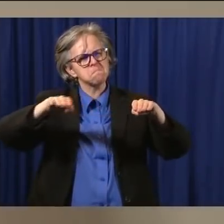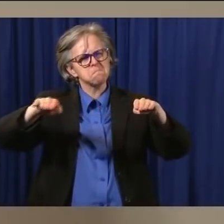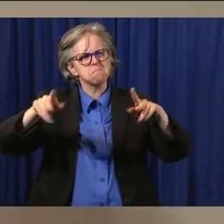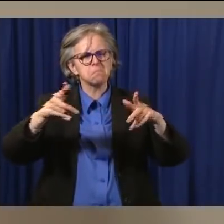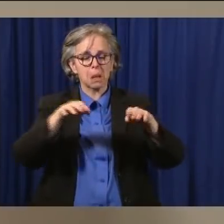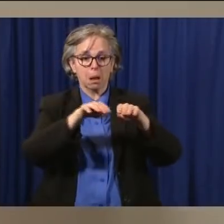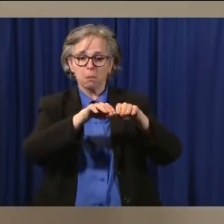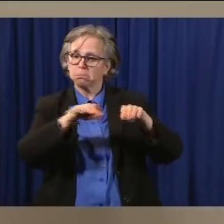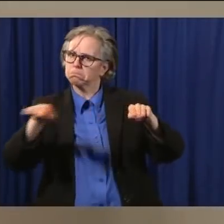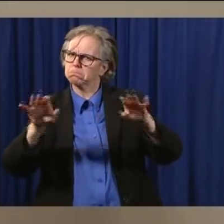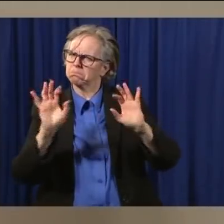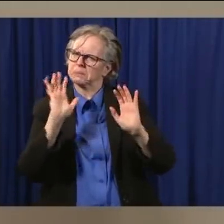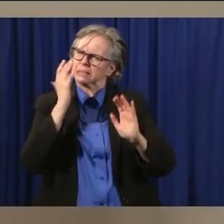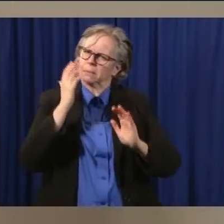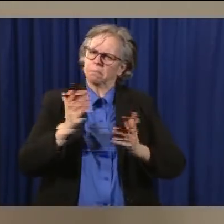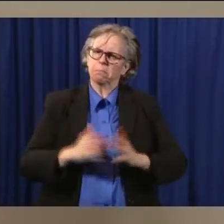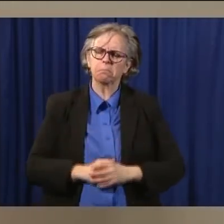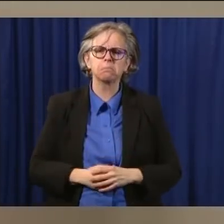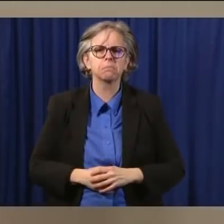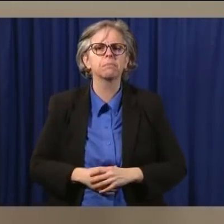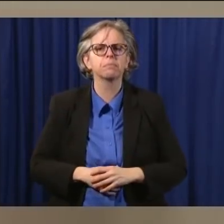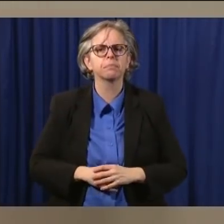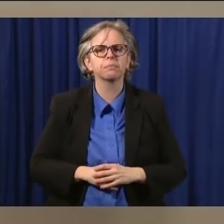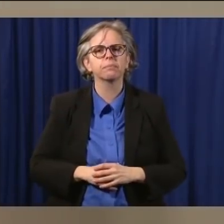much plateaued. Next slide.